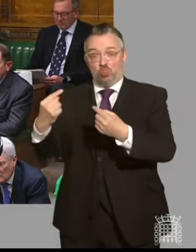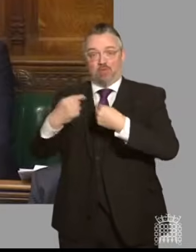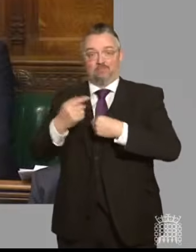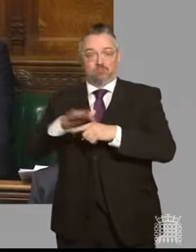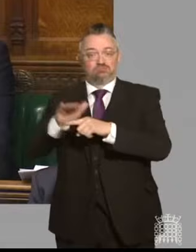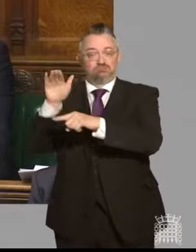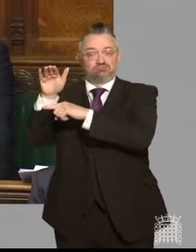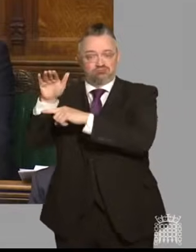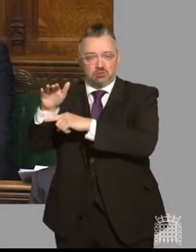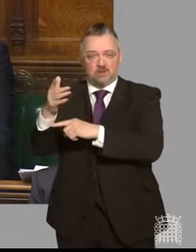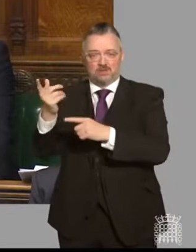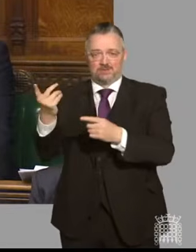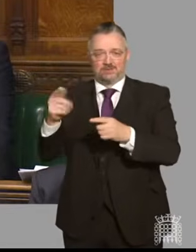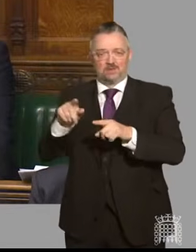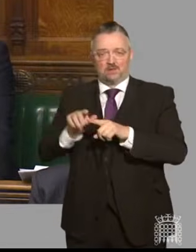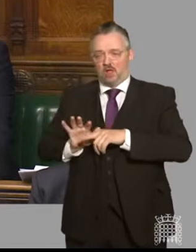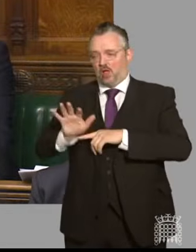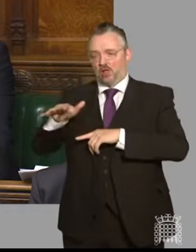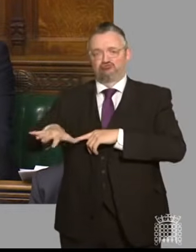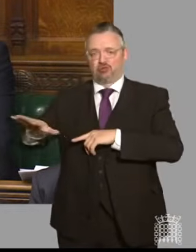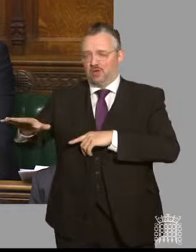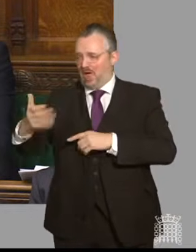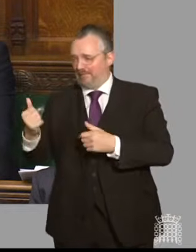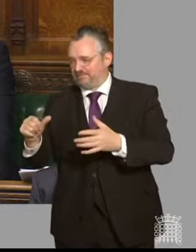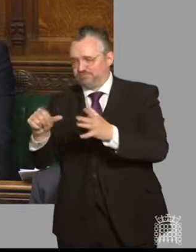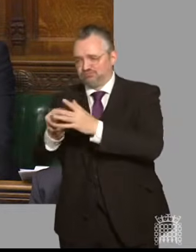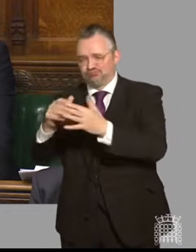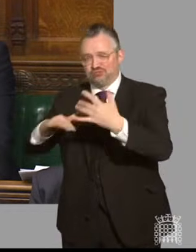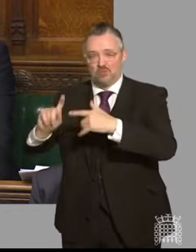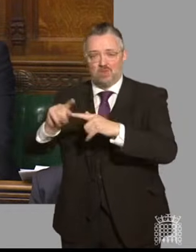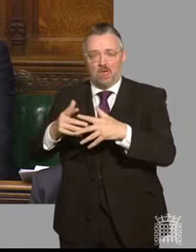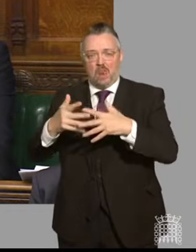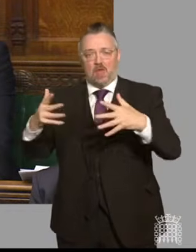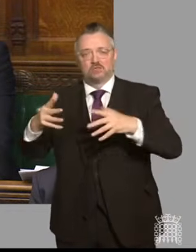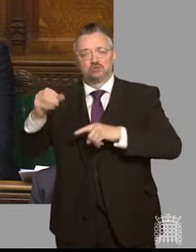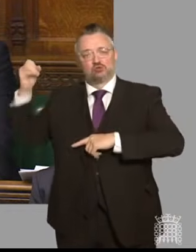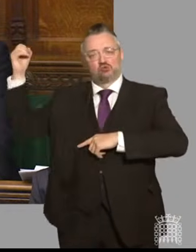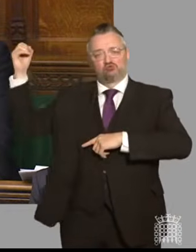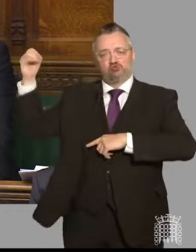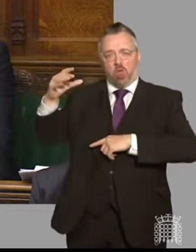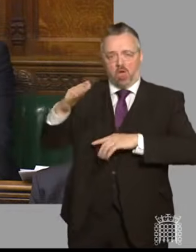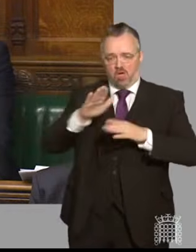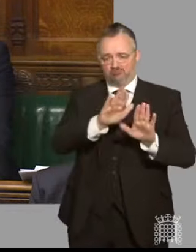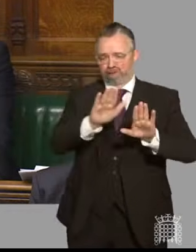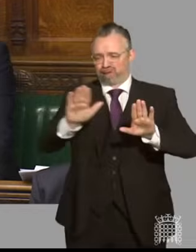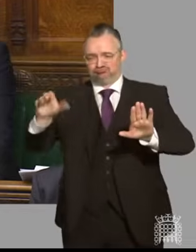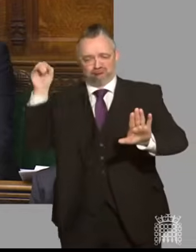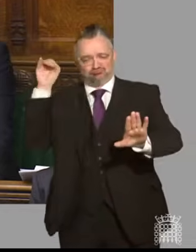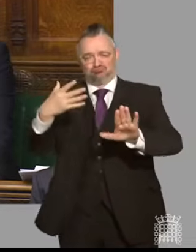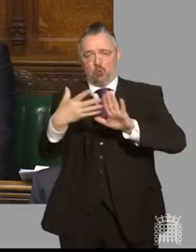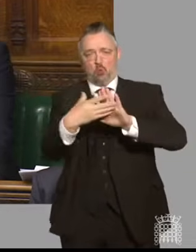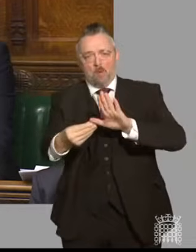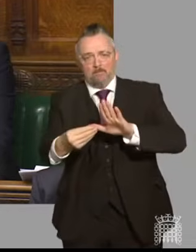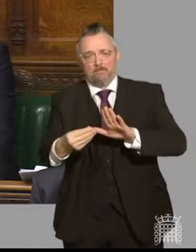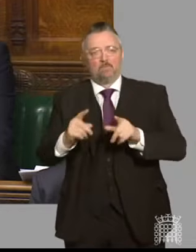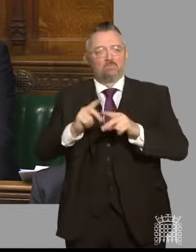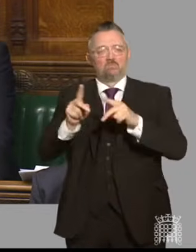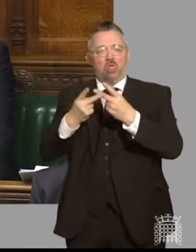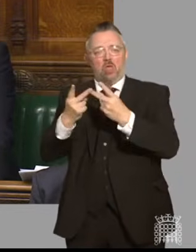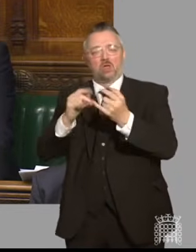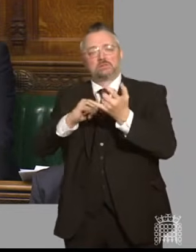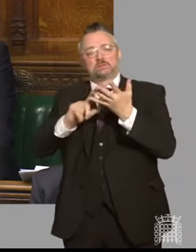large solar plants to interconnectors and substations, and now to huge pylons